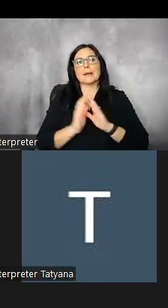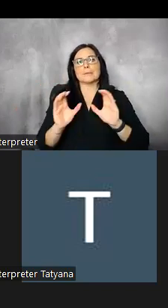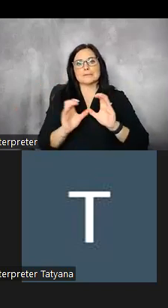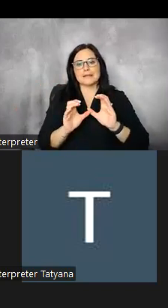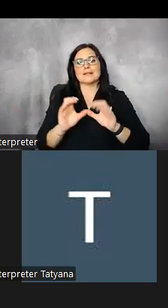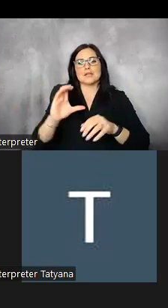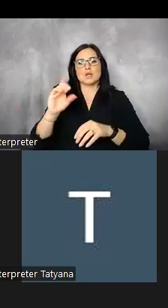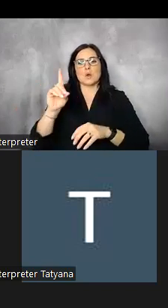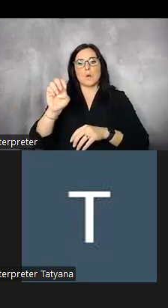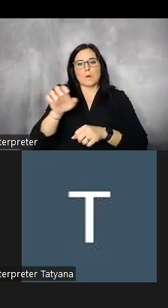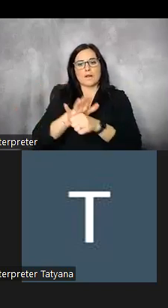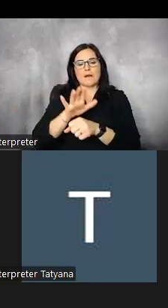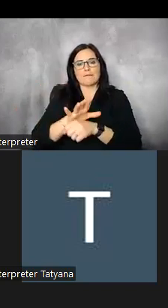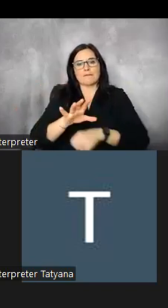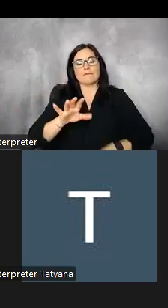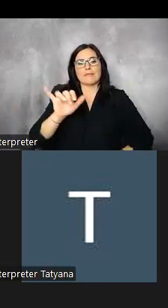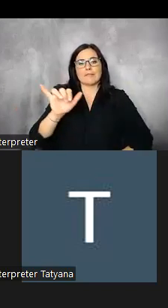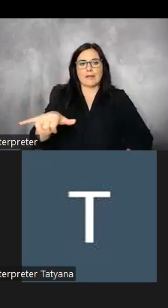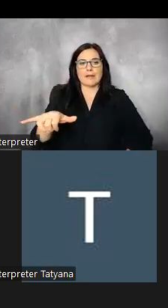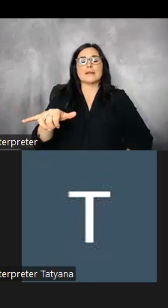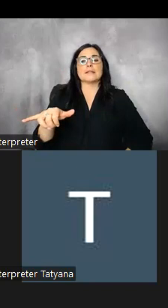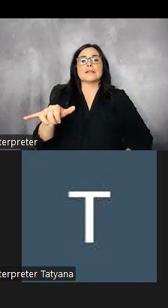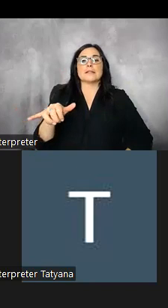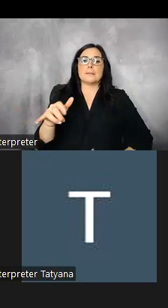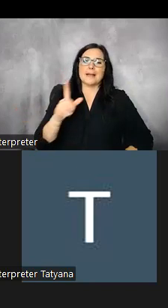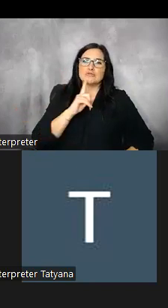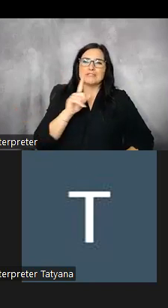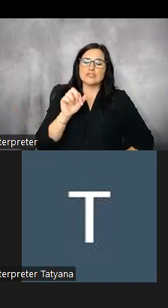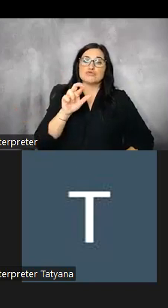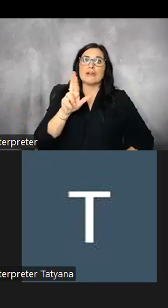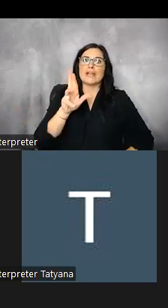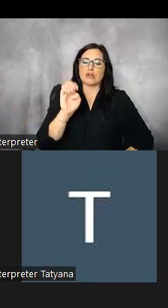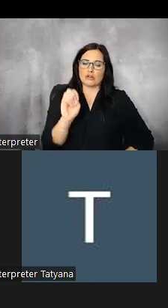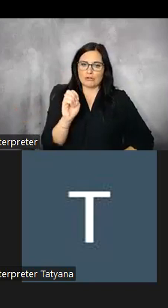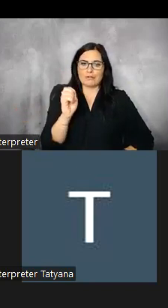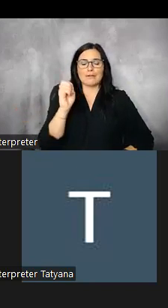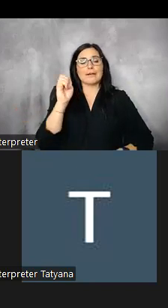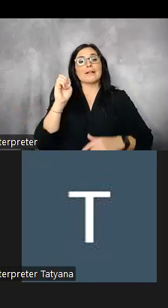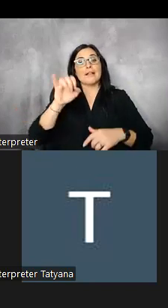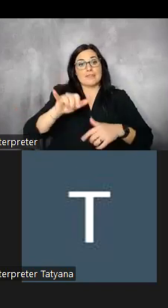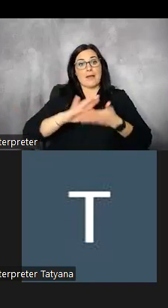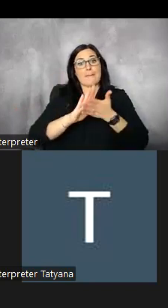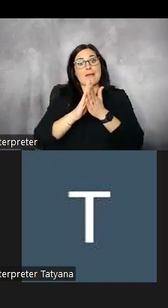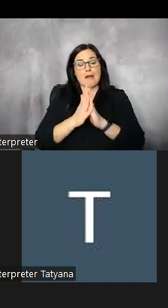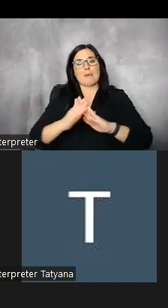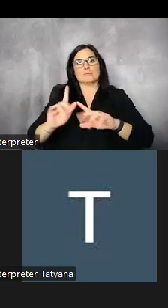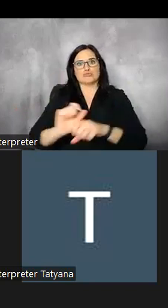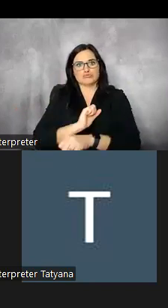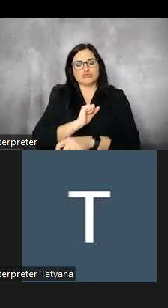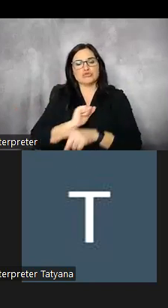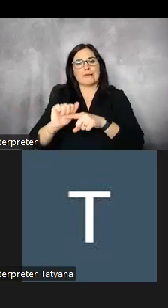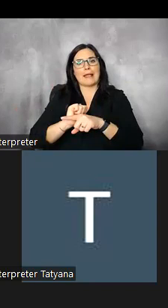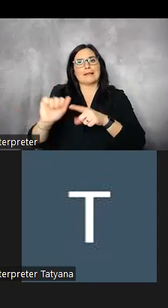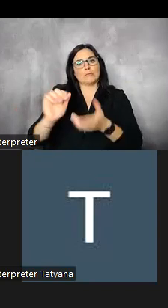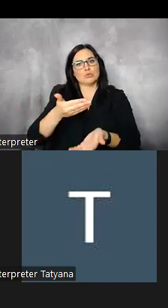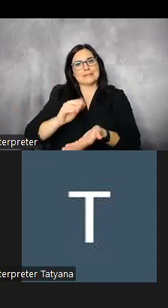as well, formats. And then it's very rare, but if we get past those things, we'll actually have them trained in things such as music or other things